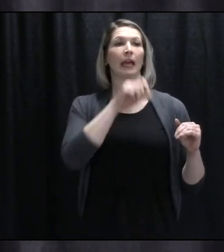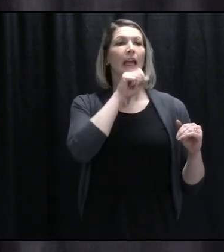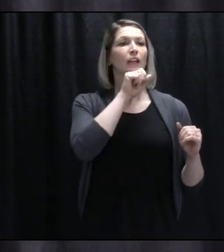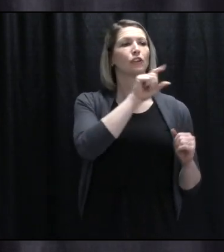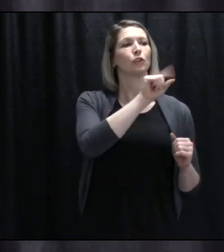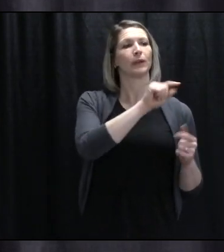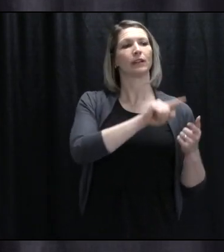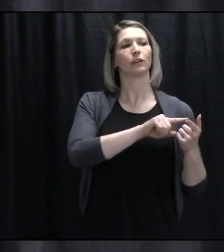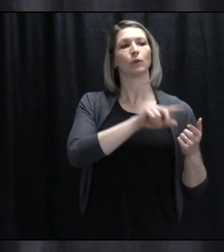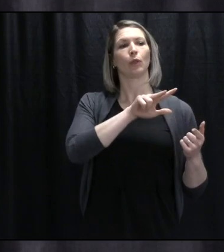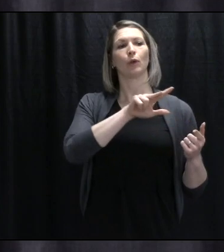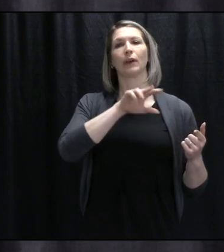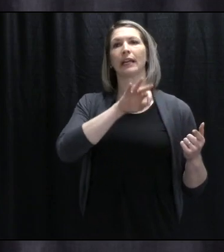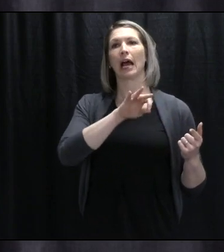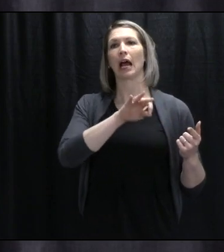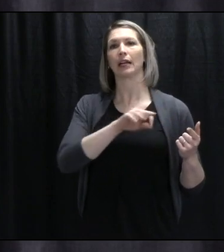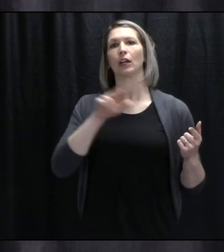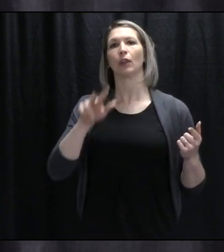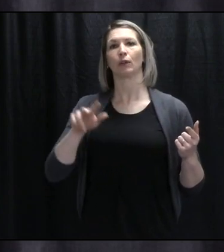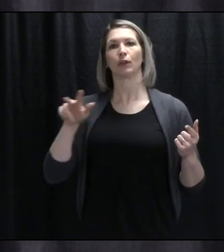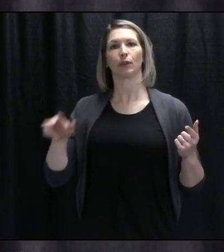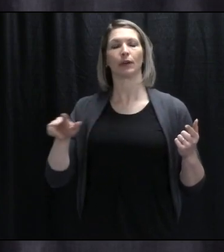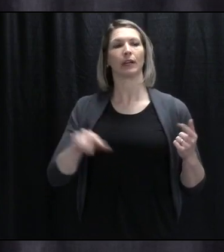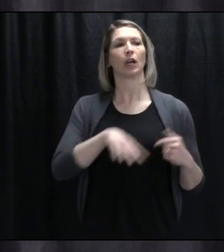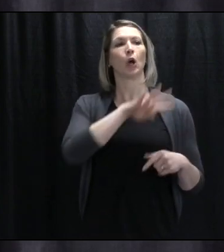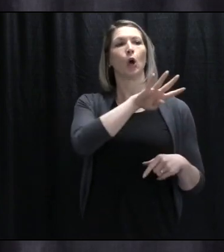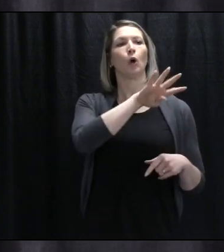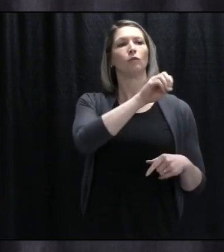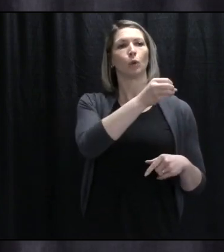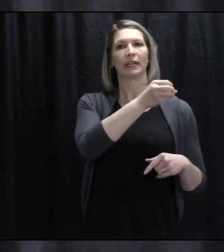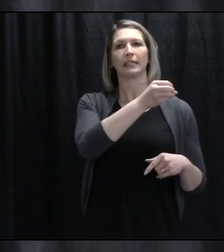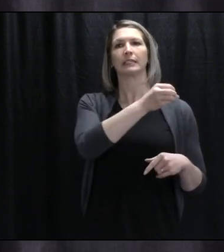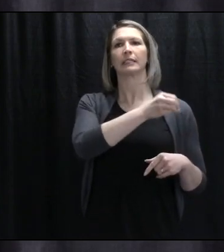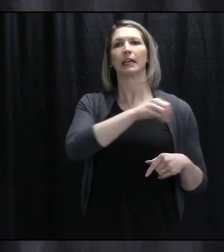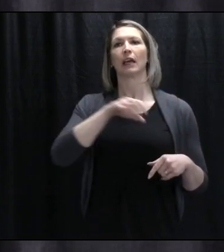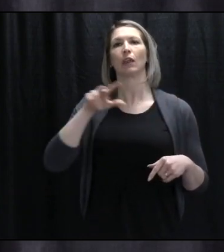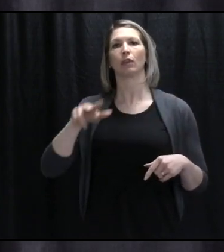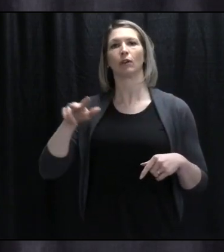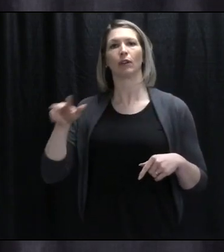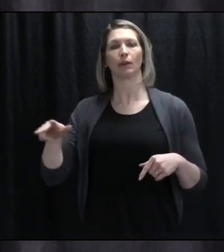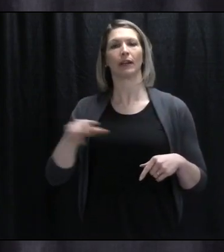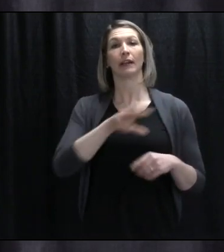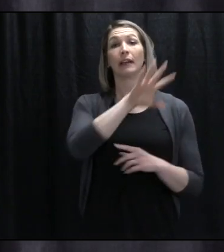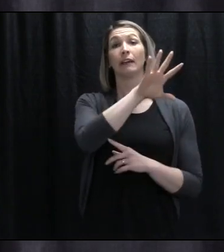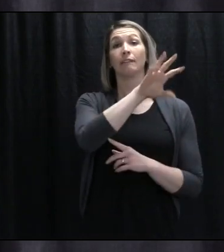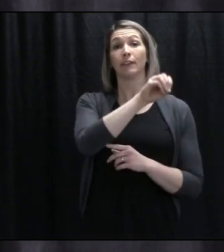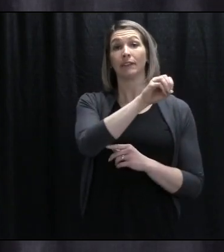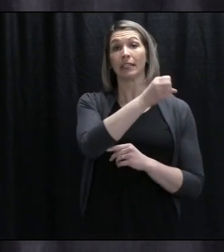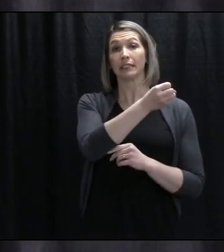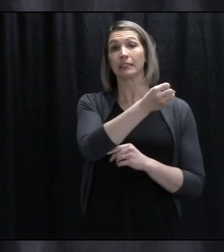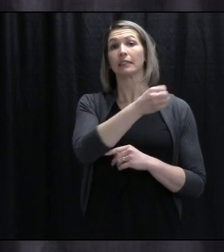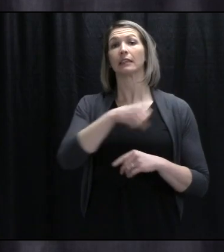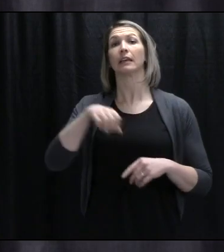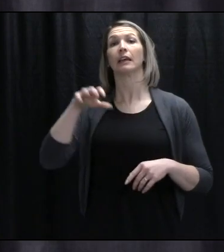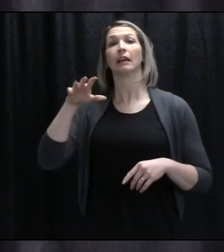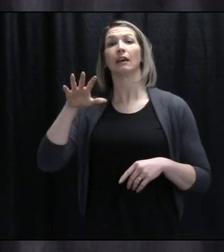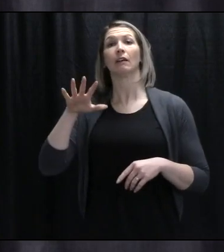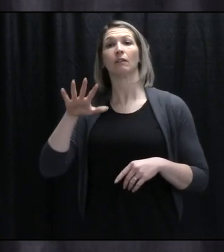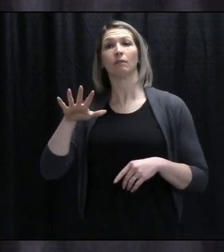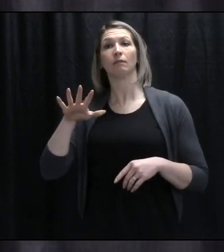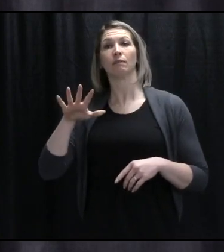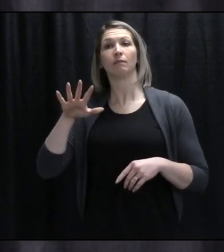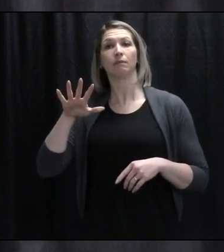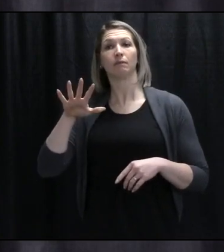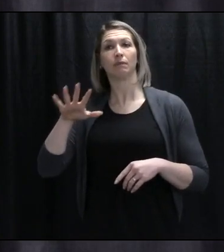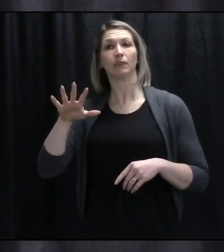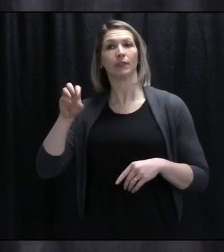between 20 and 39, 33 between 40 and 49, 50 between 50 and 59,